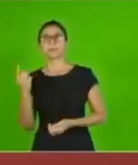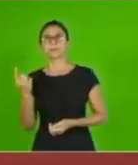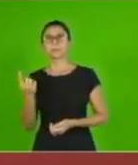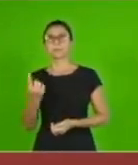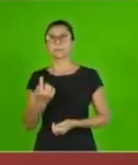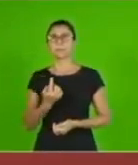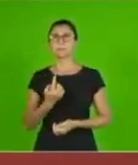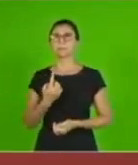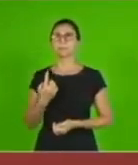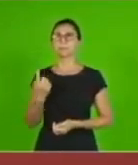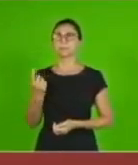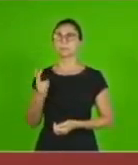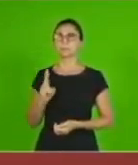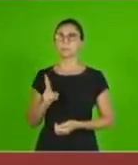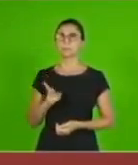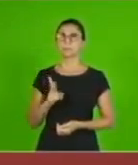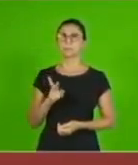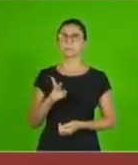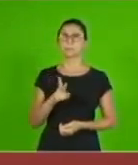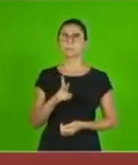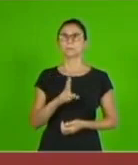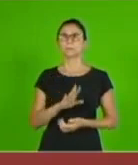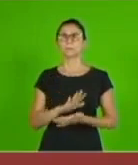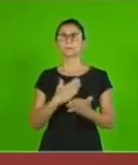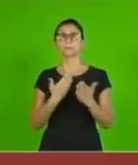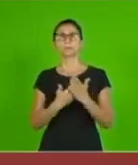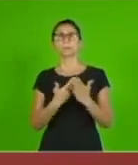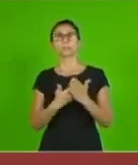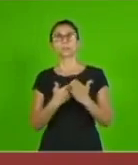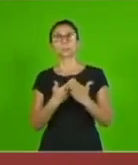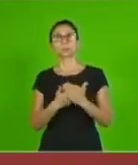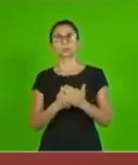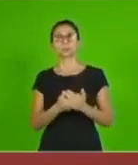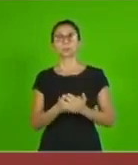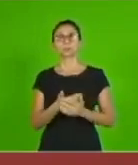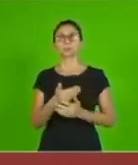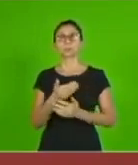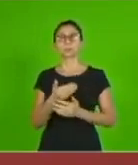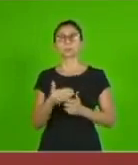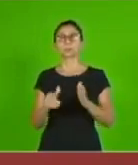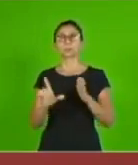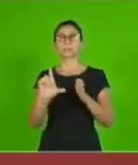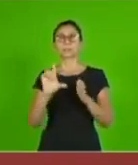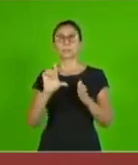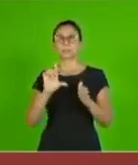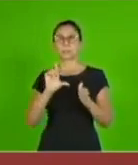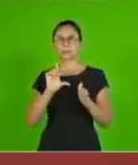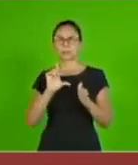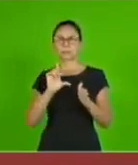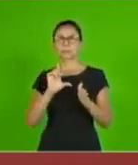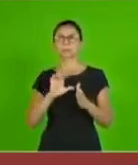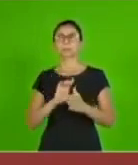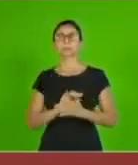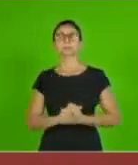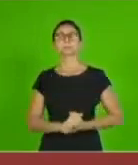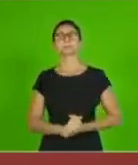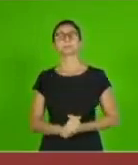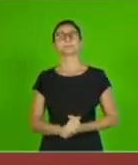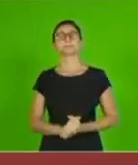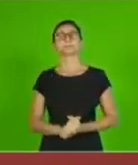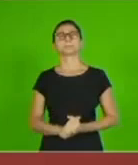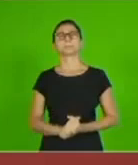Something that we always do as well is a study